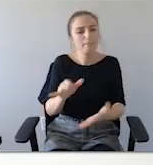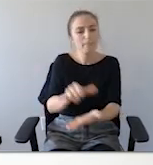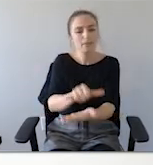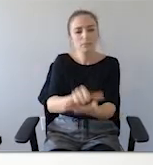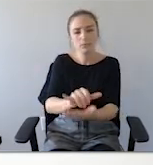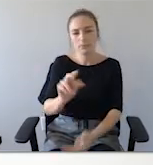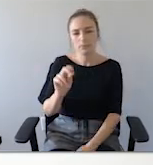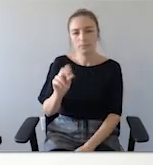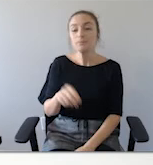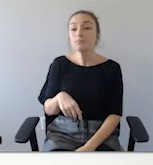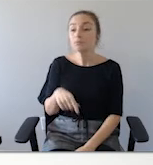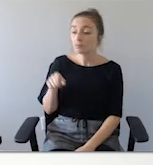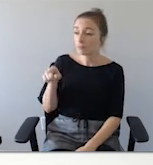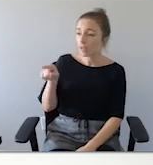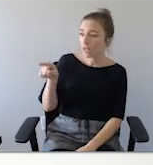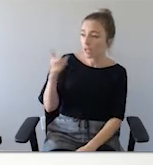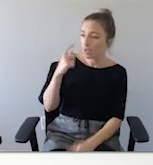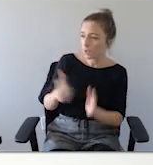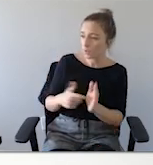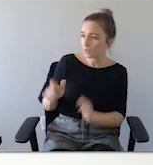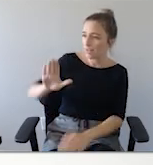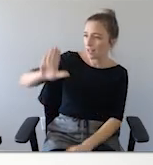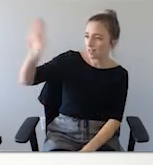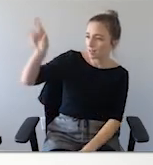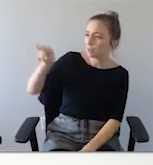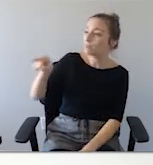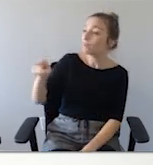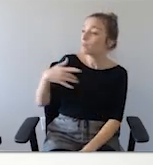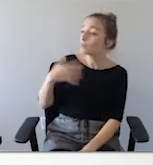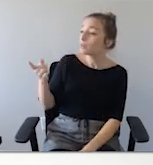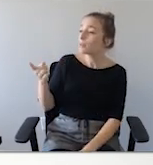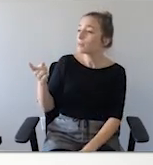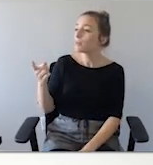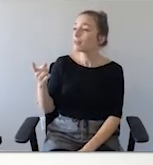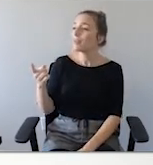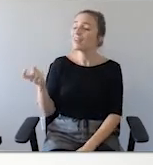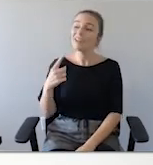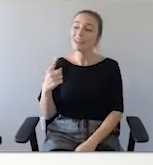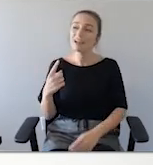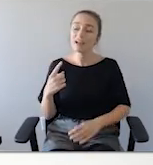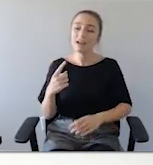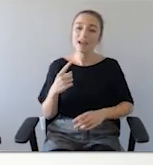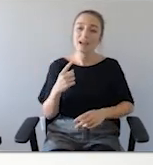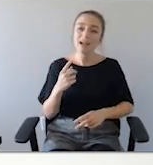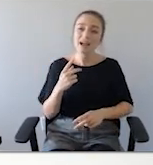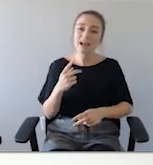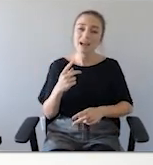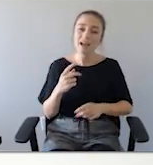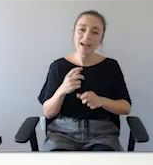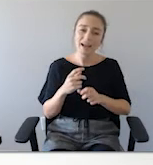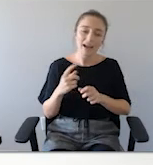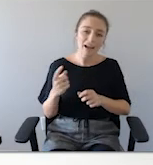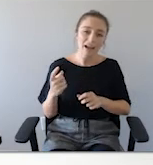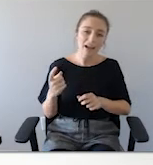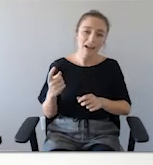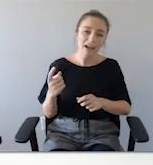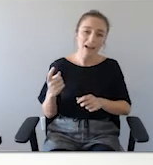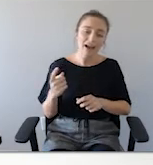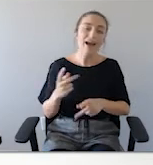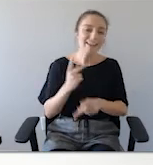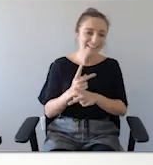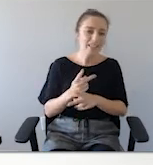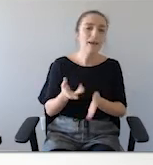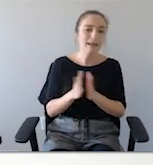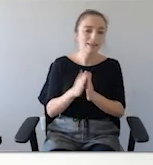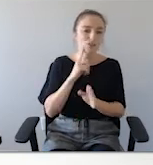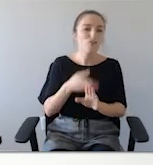hand up. I keep asking for a draft of the IEP, and the district keeps telling me that it's a work in progress, and they're not done with